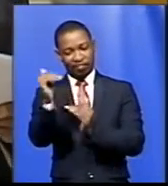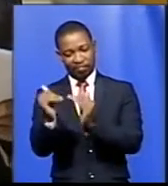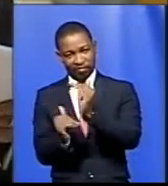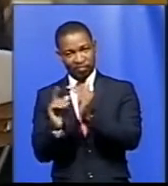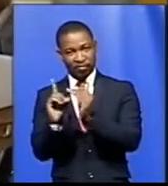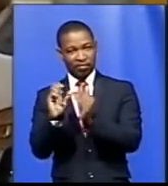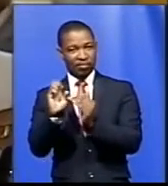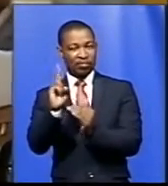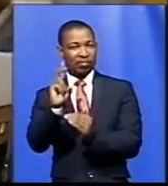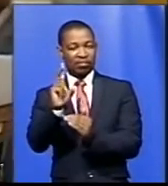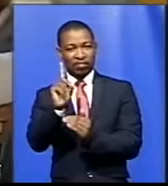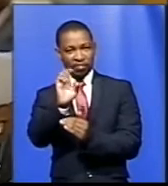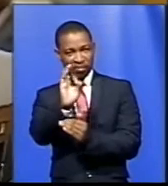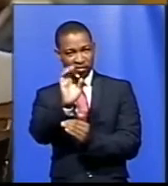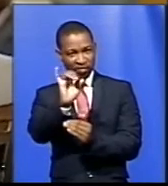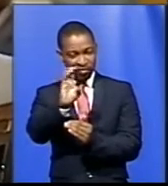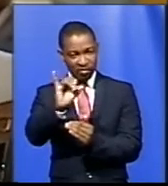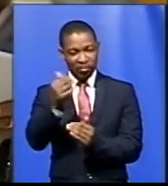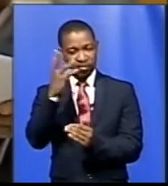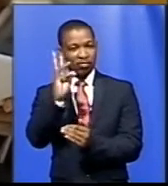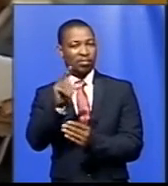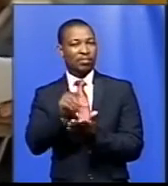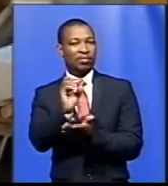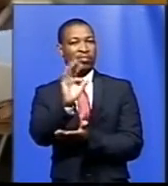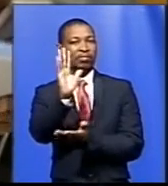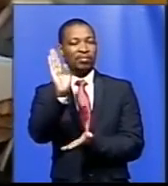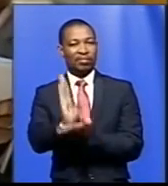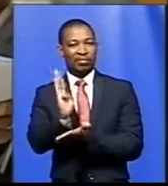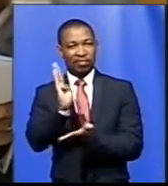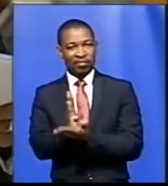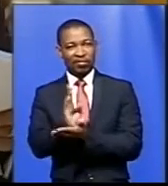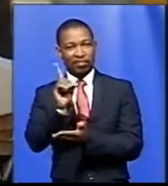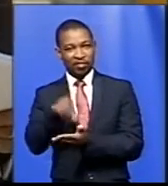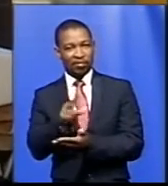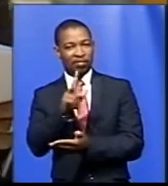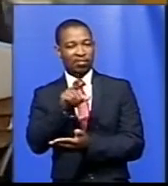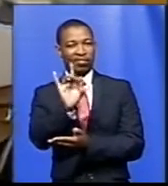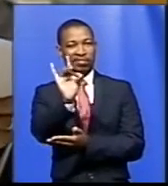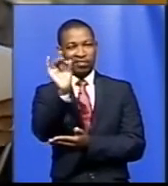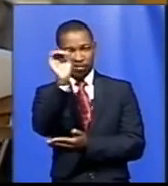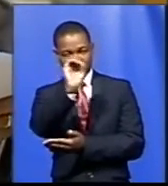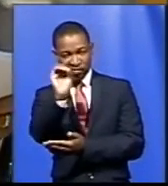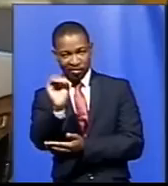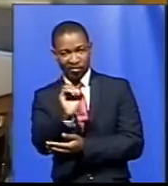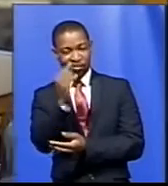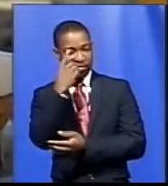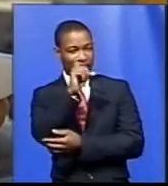of 6.05 billion pula or 3.8% of GDP.